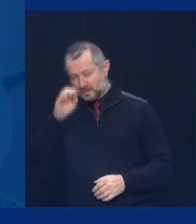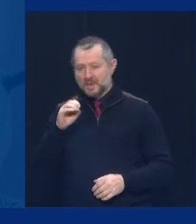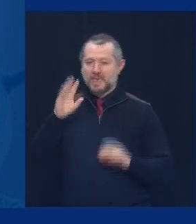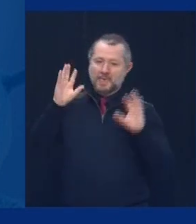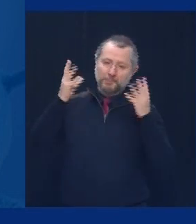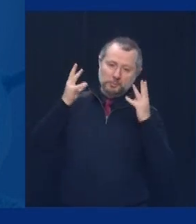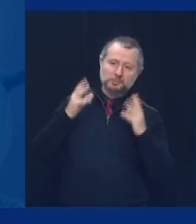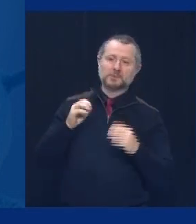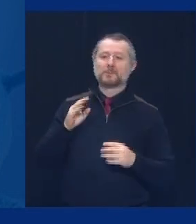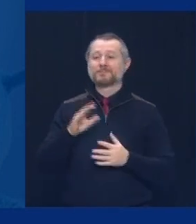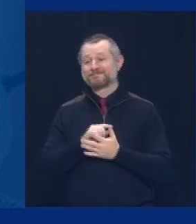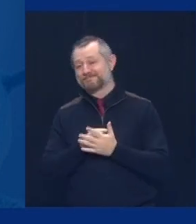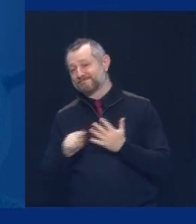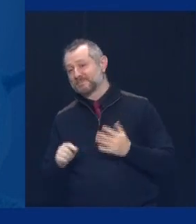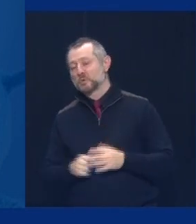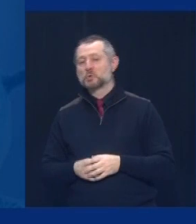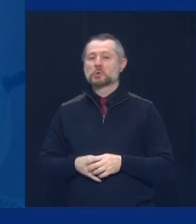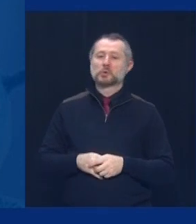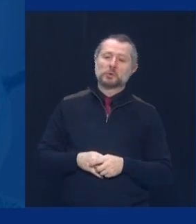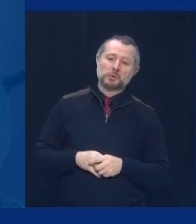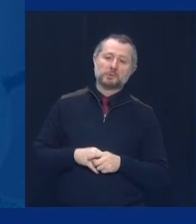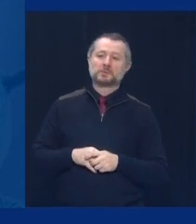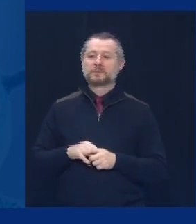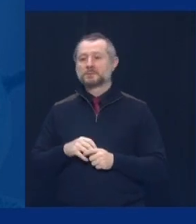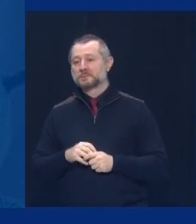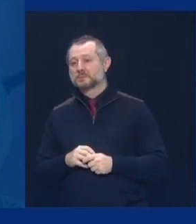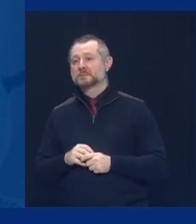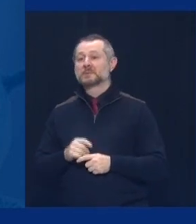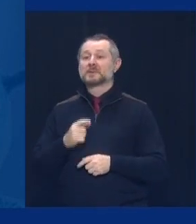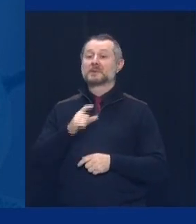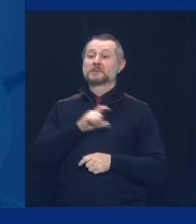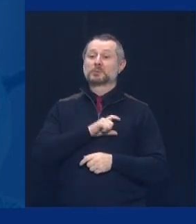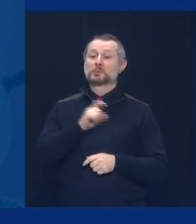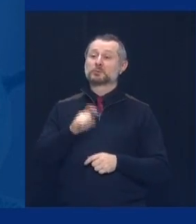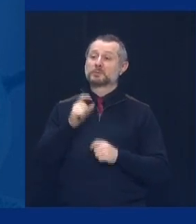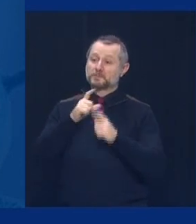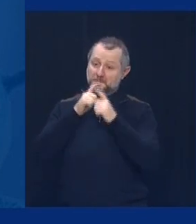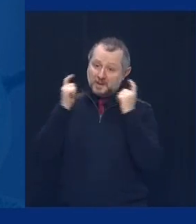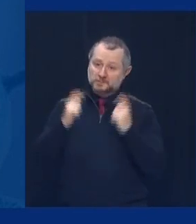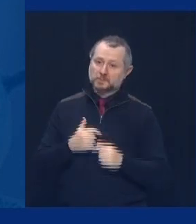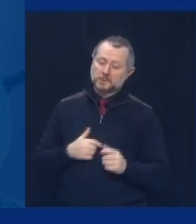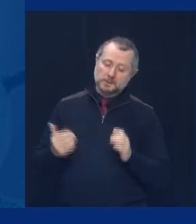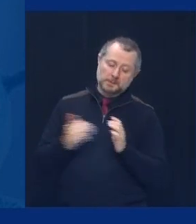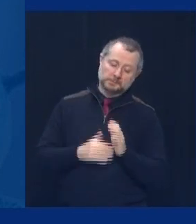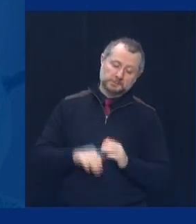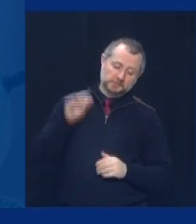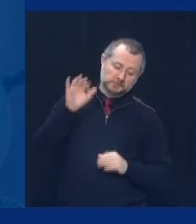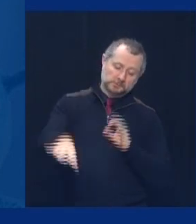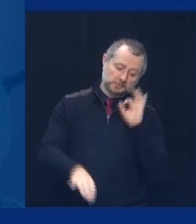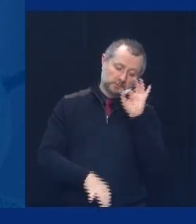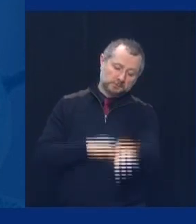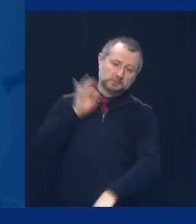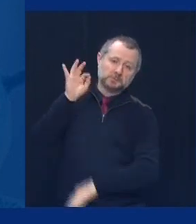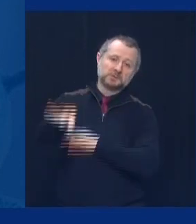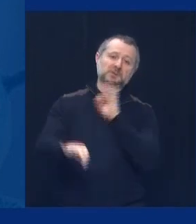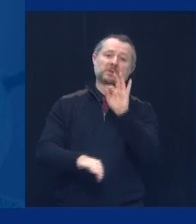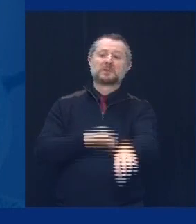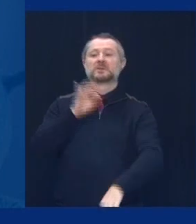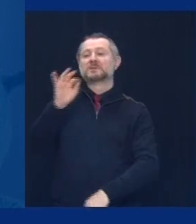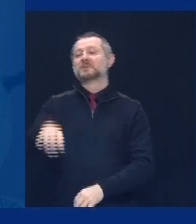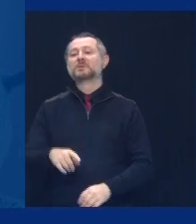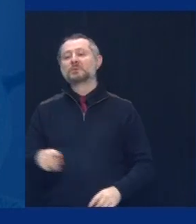wish I had $1 for every time I said police should be wearing masks, but this is basically people who are doing their